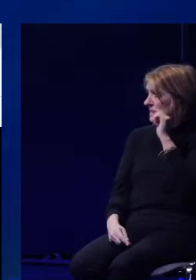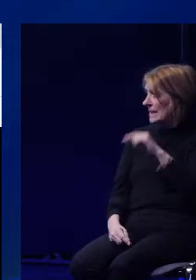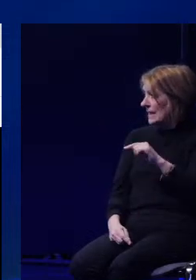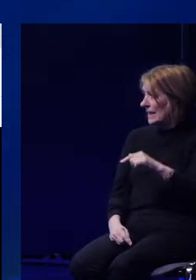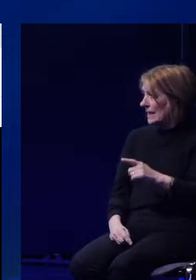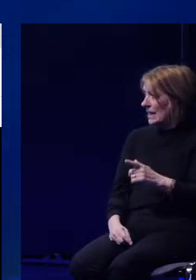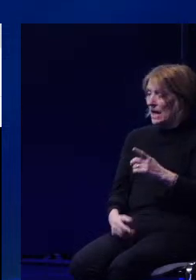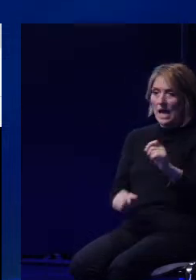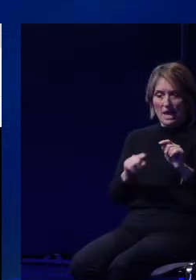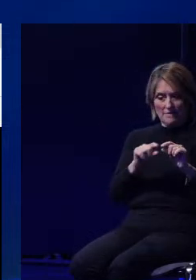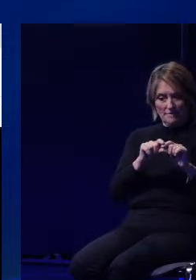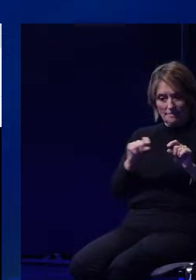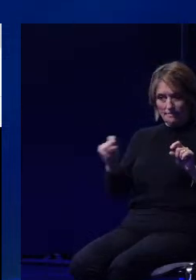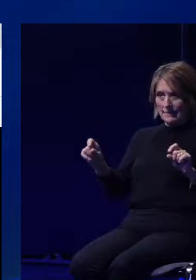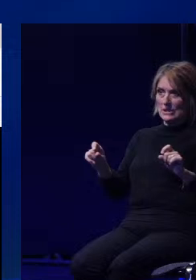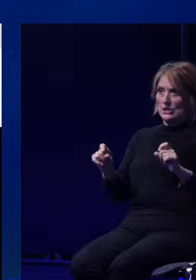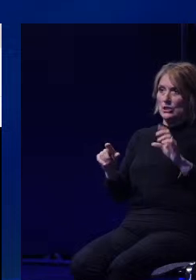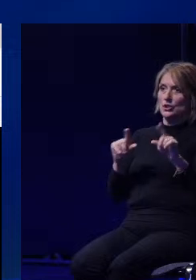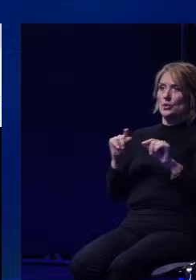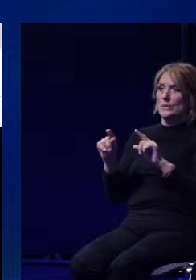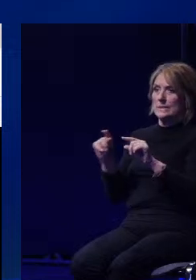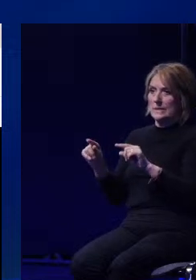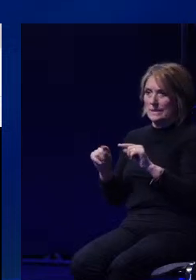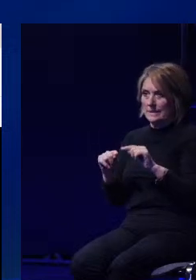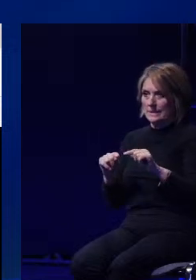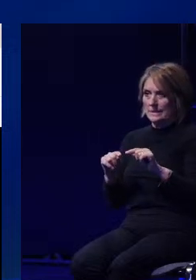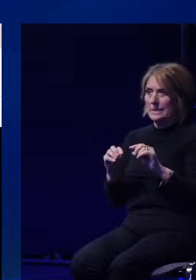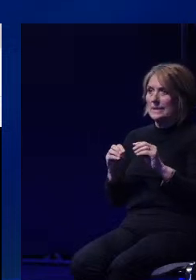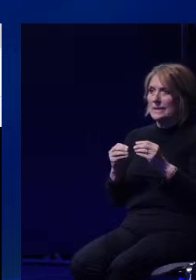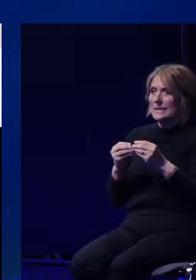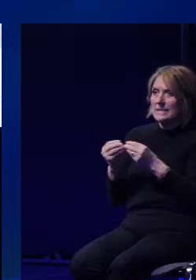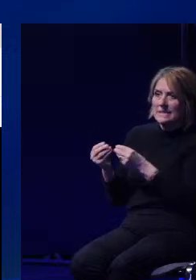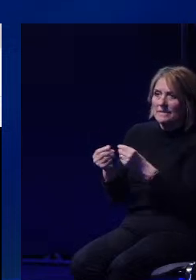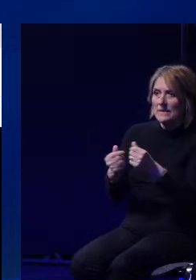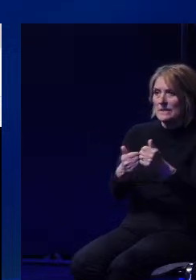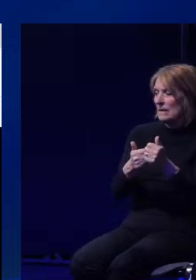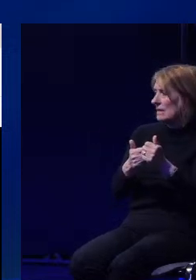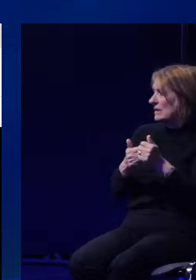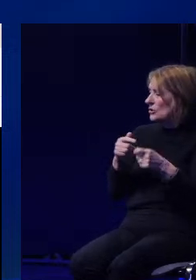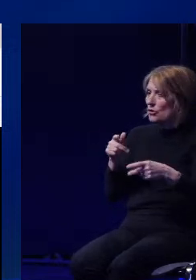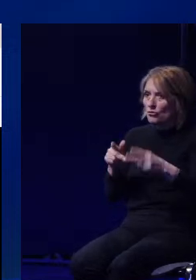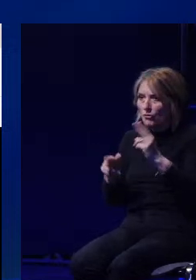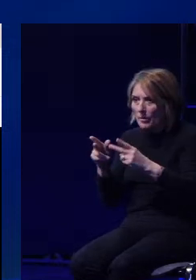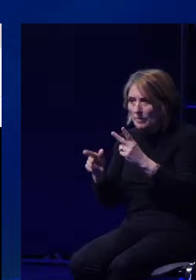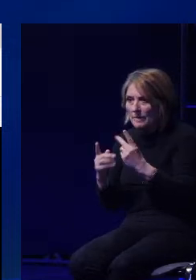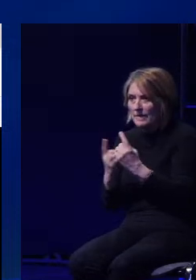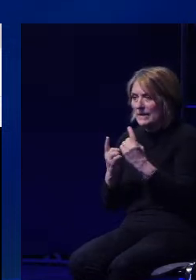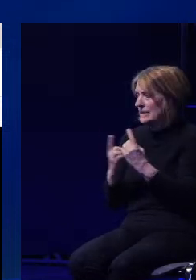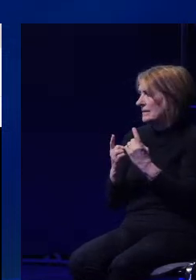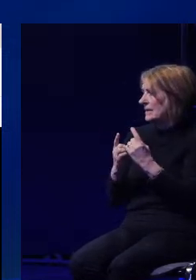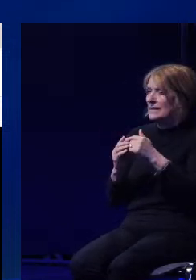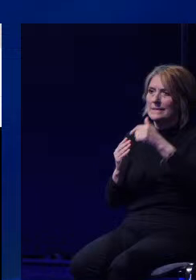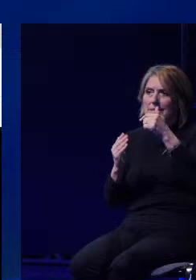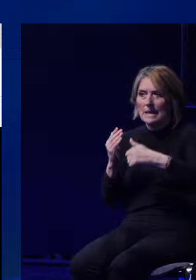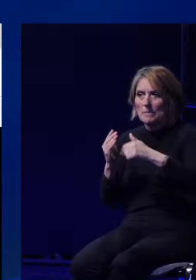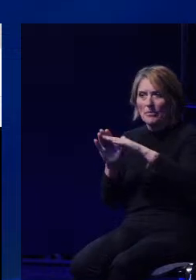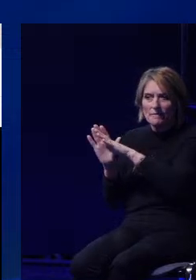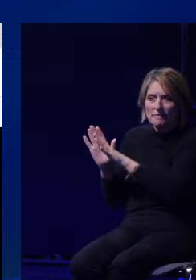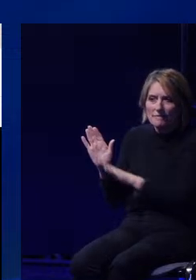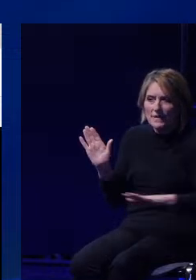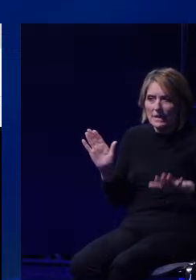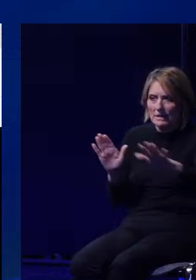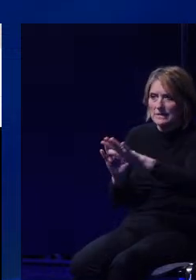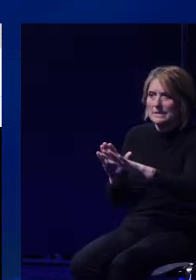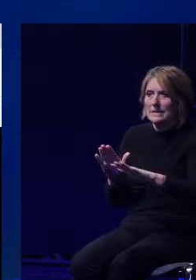some choices. I have sensor size, I have crop factor, and I have depth of field. So I'm going to start with